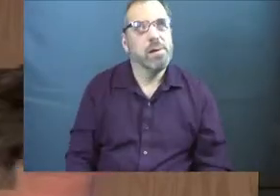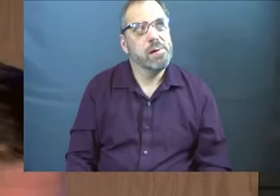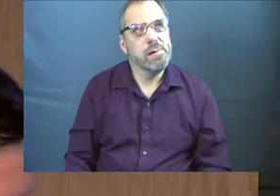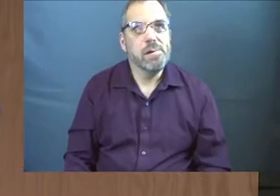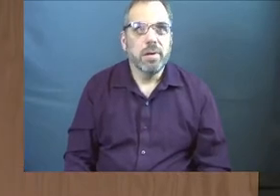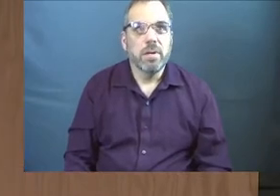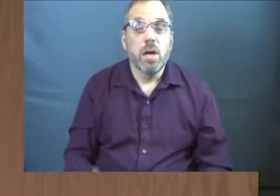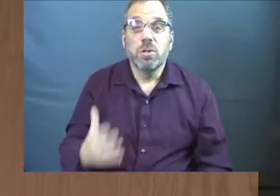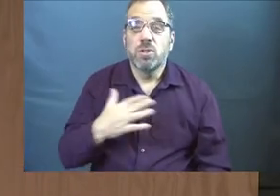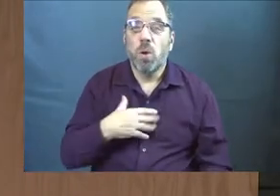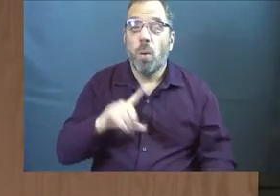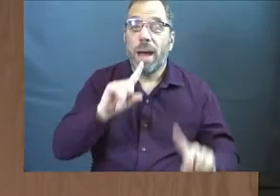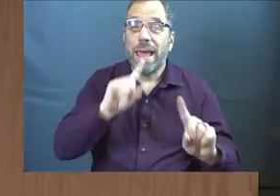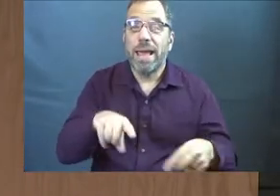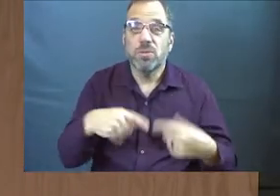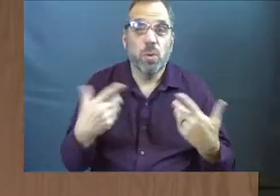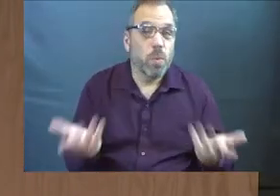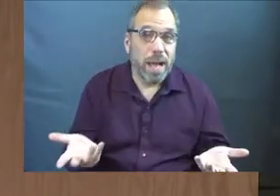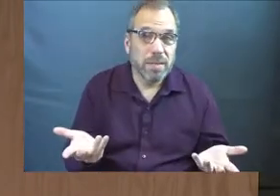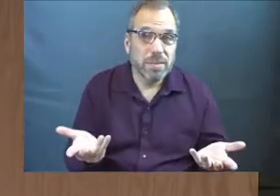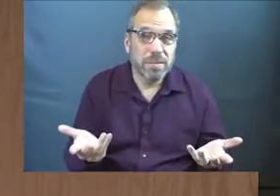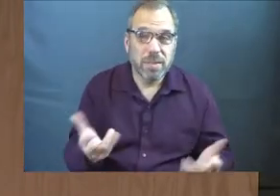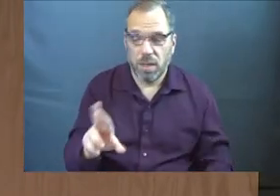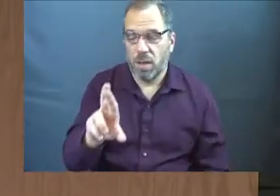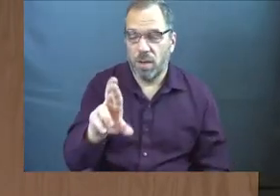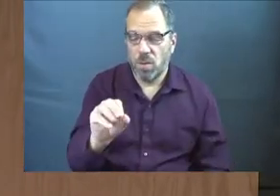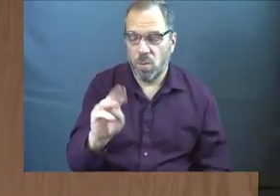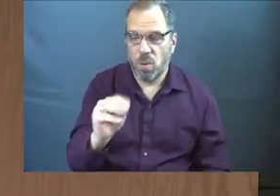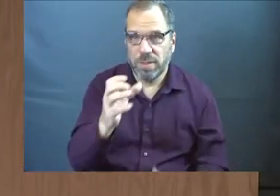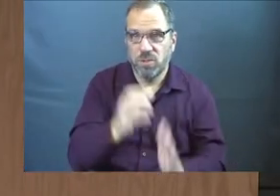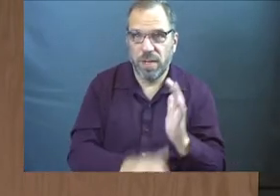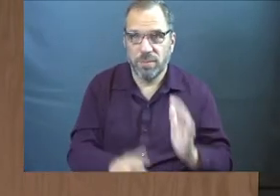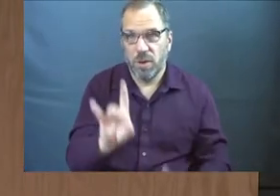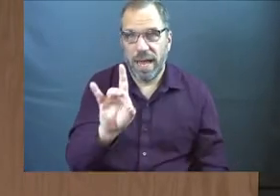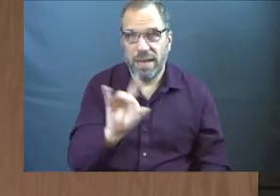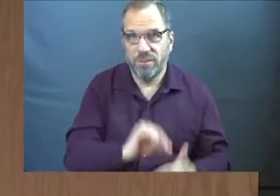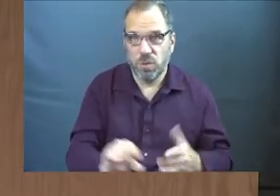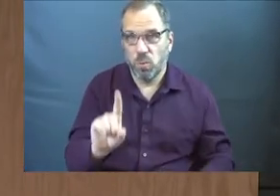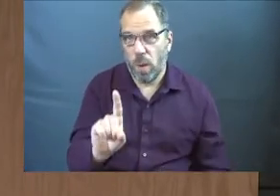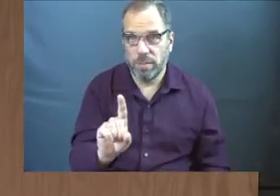say my answer would be Romans 8, verse 1.